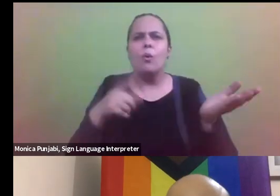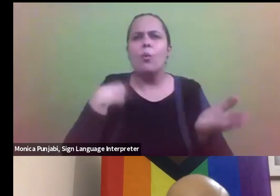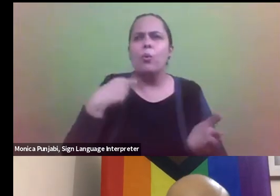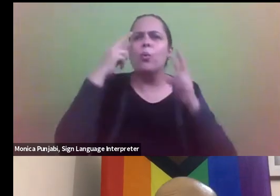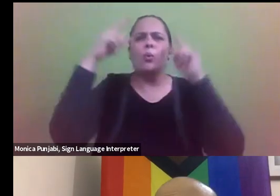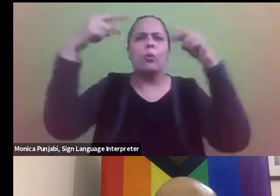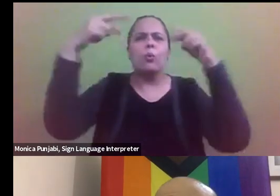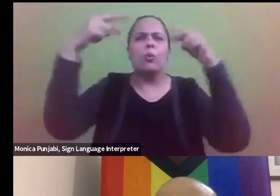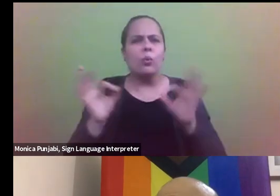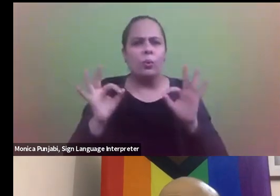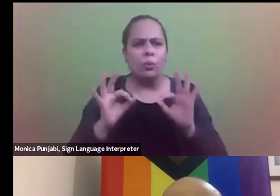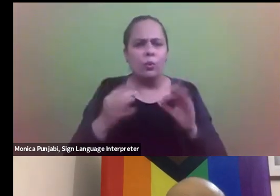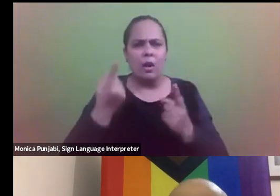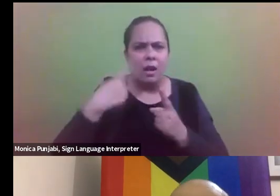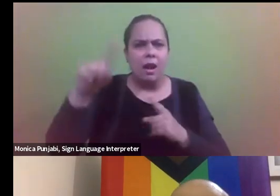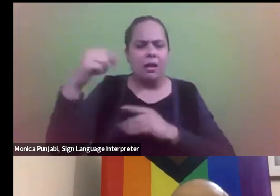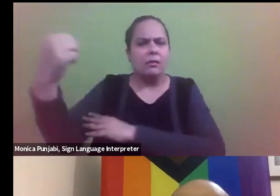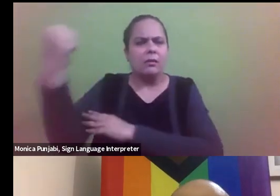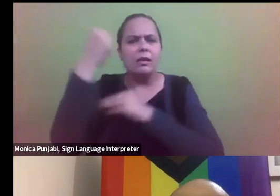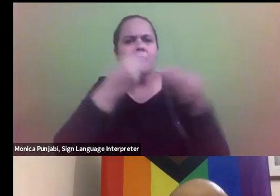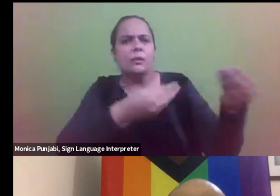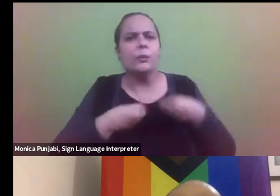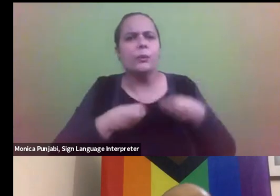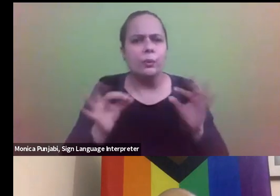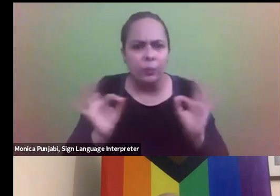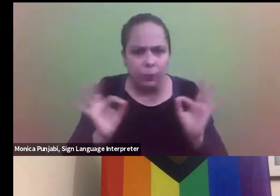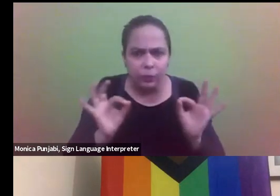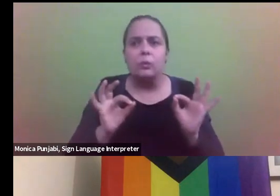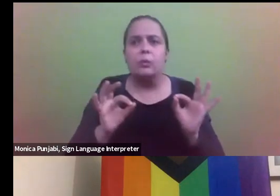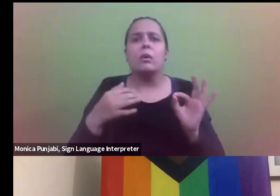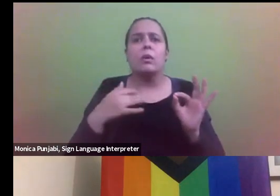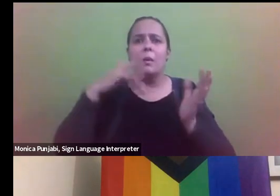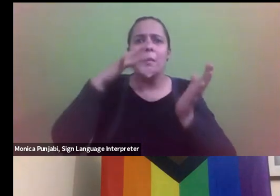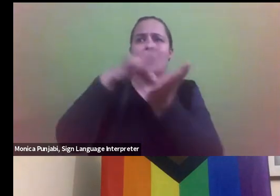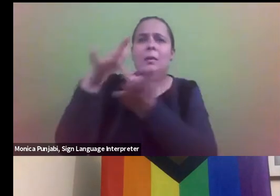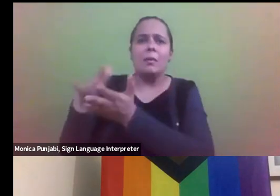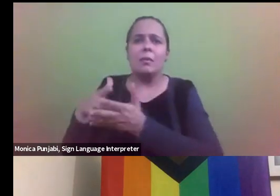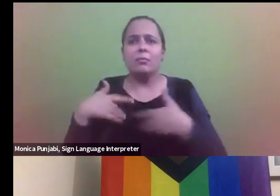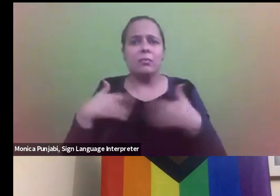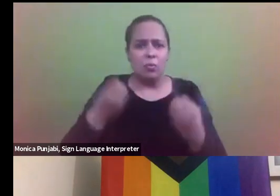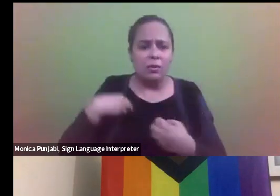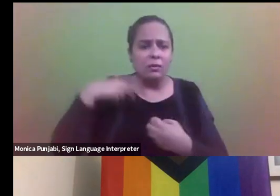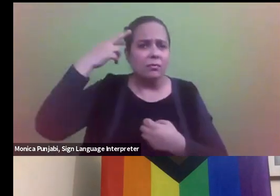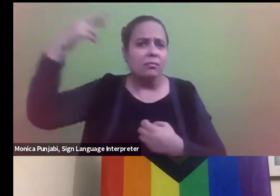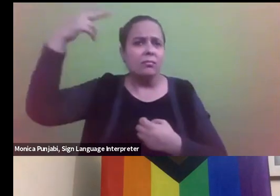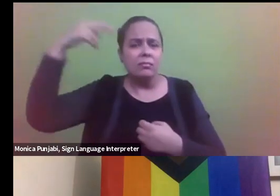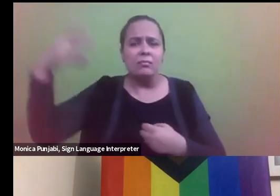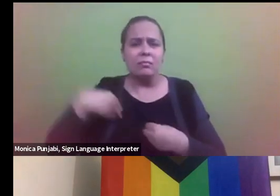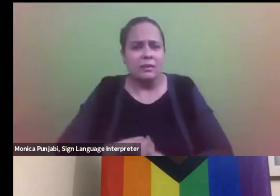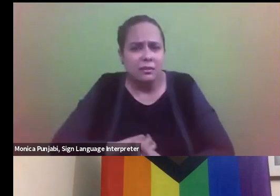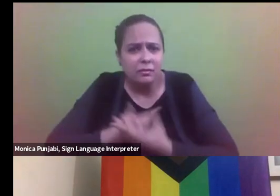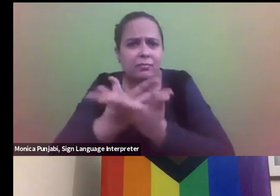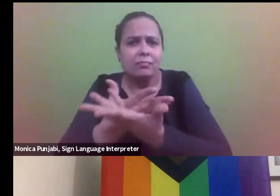dreams, because a lot of times we don't get spaces where we can even talk about our dreams, let alone be